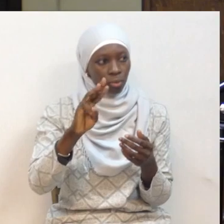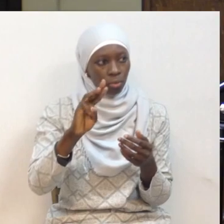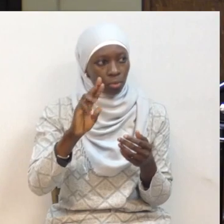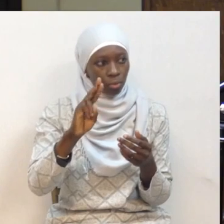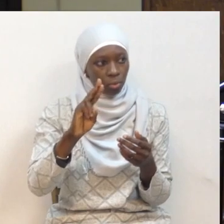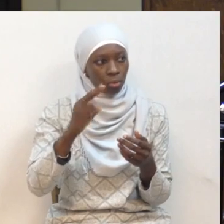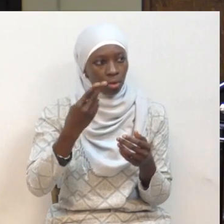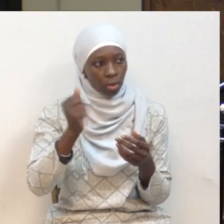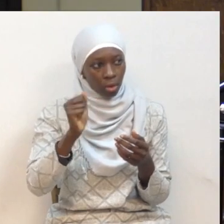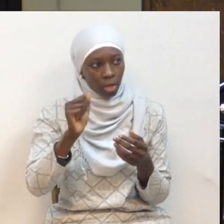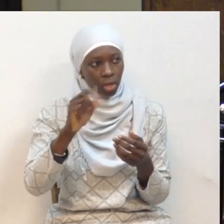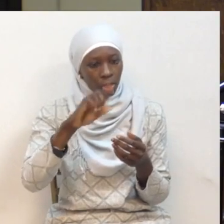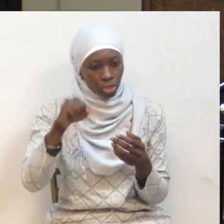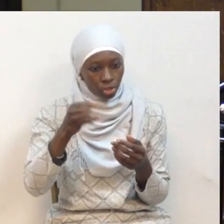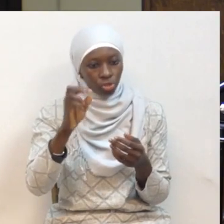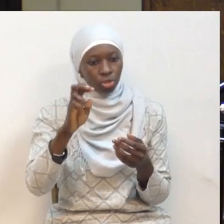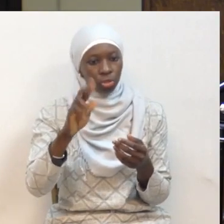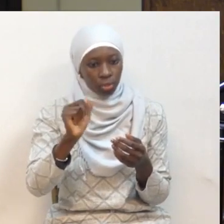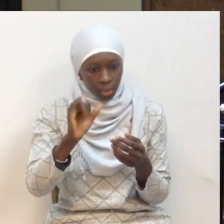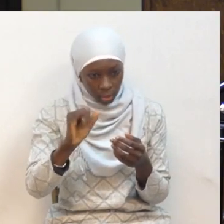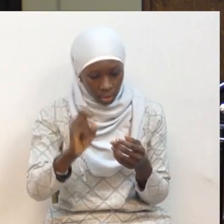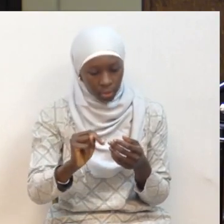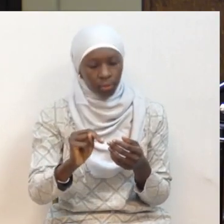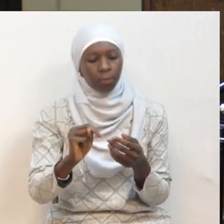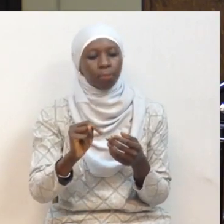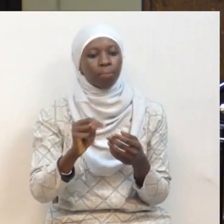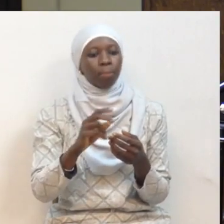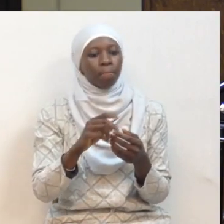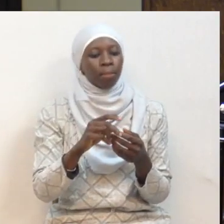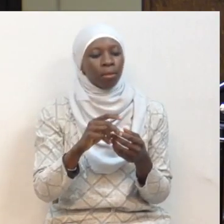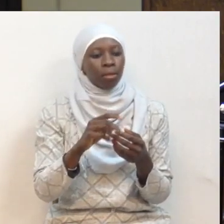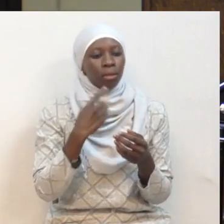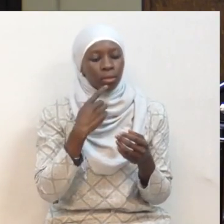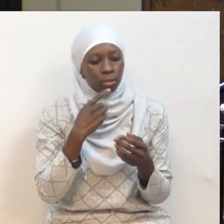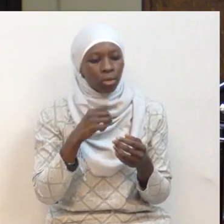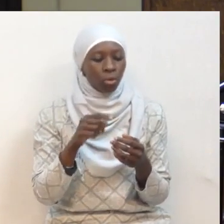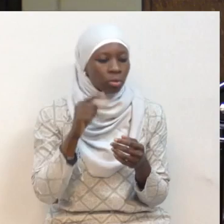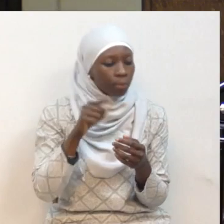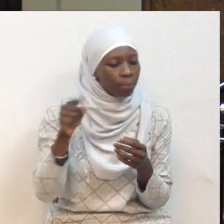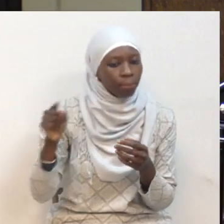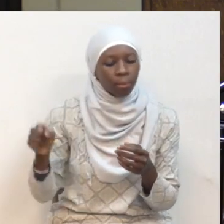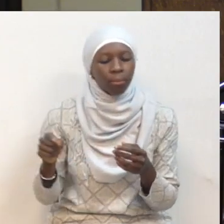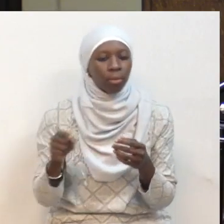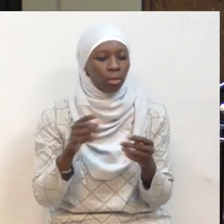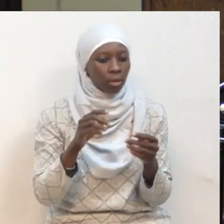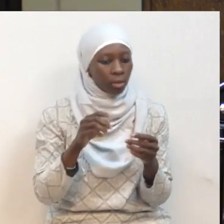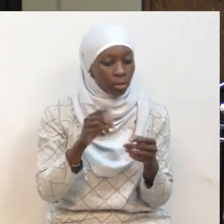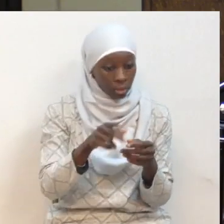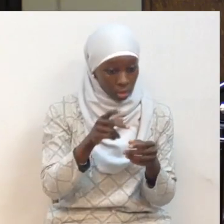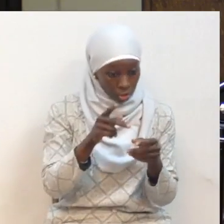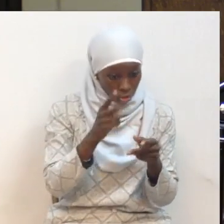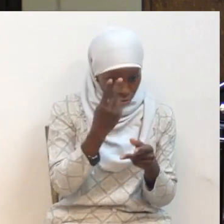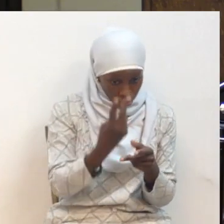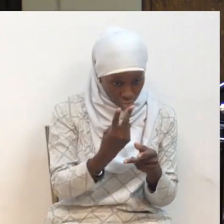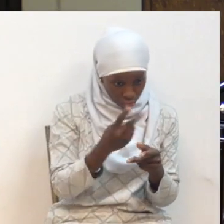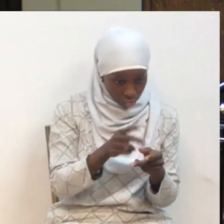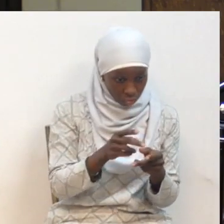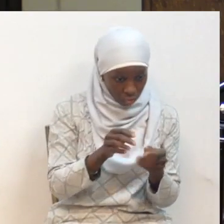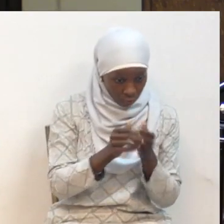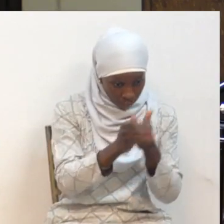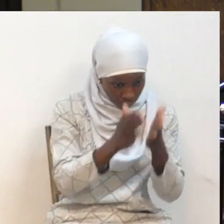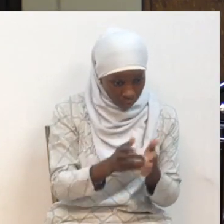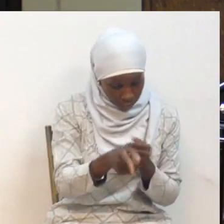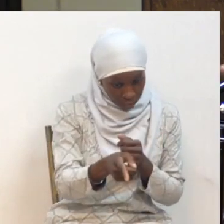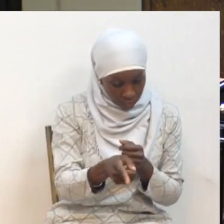them. And Umar ibn Khattab, Abu Bakr started the initiative, and he said to Umar ibn